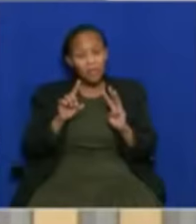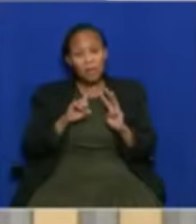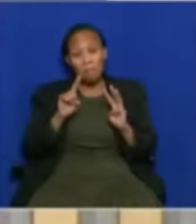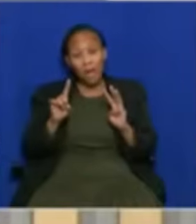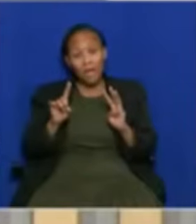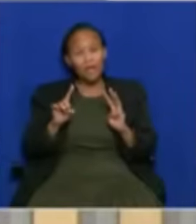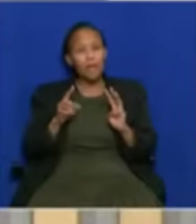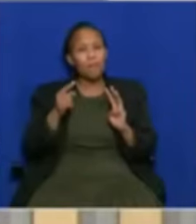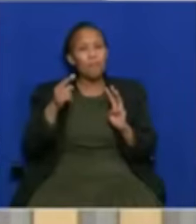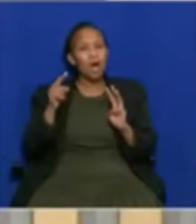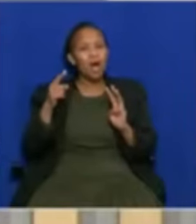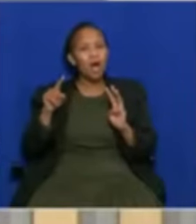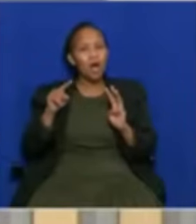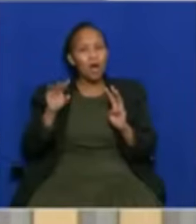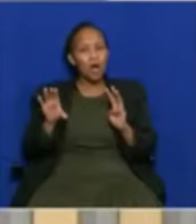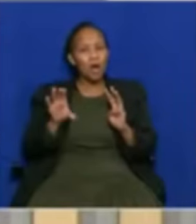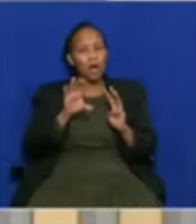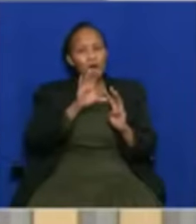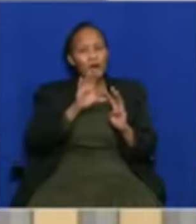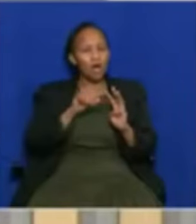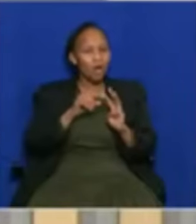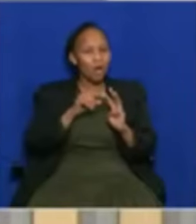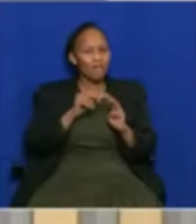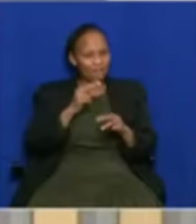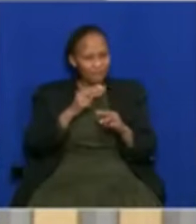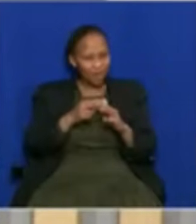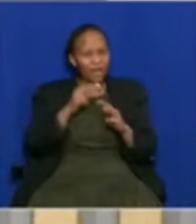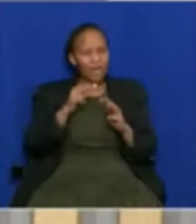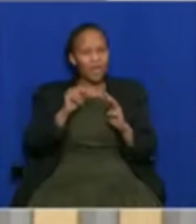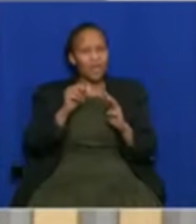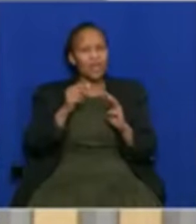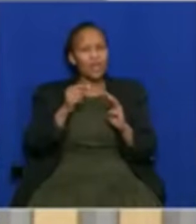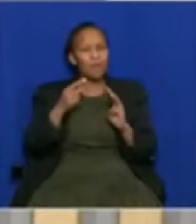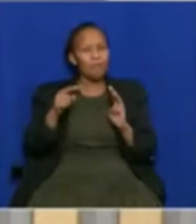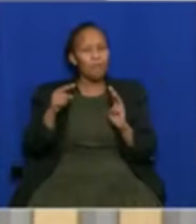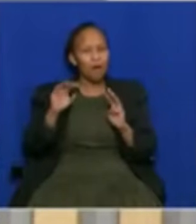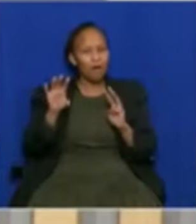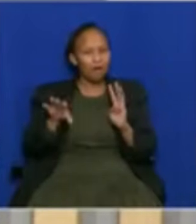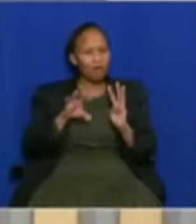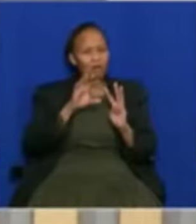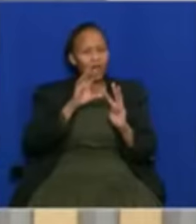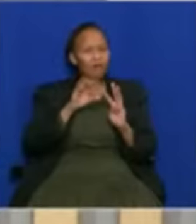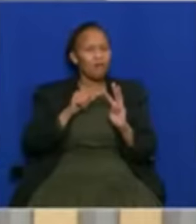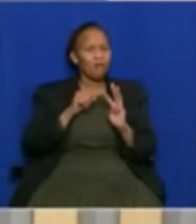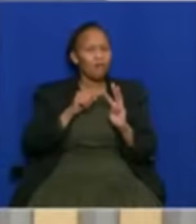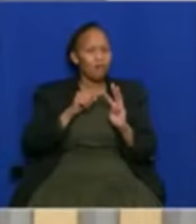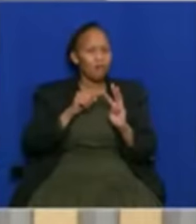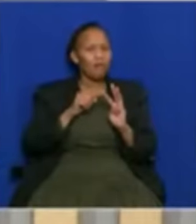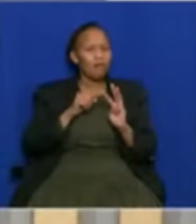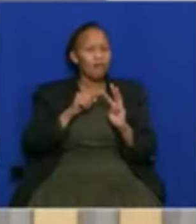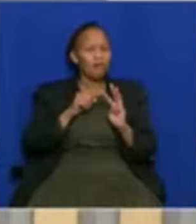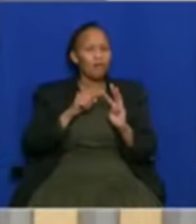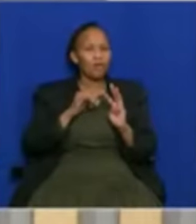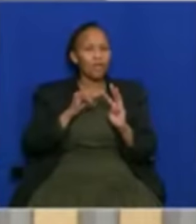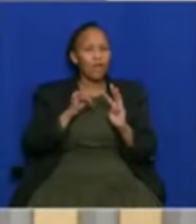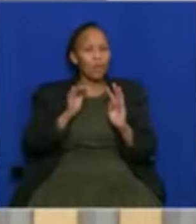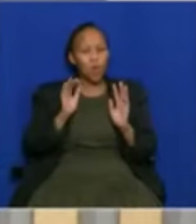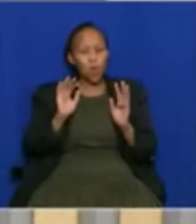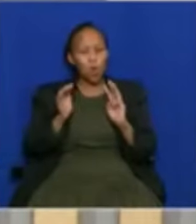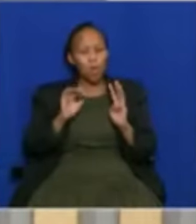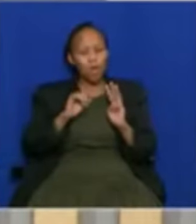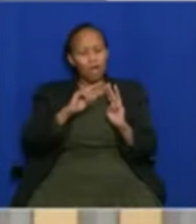there, and the final marks that were allocated in the end of the day, and in comparison with the candidates, the knowledge, the